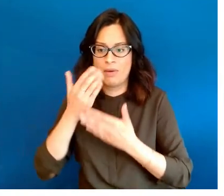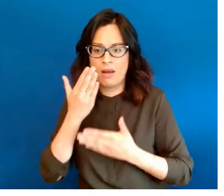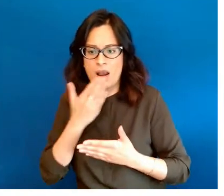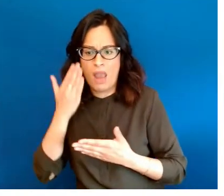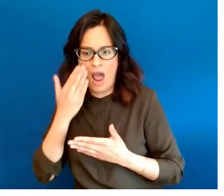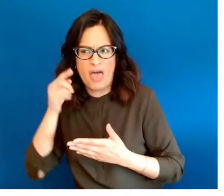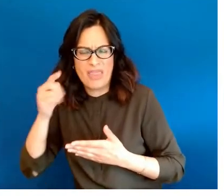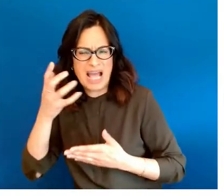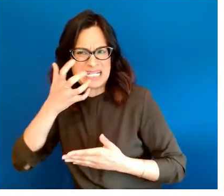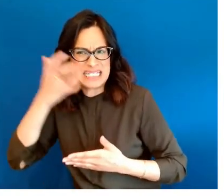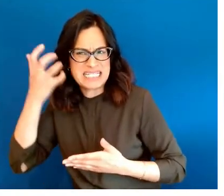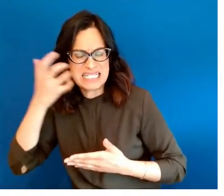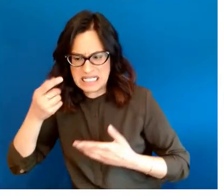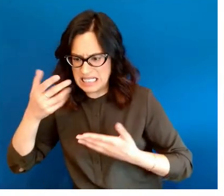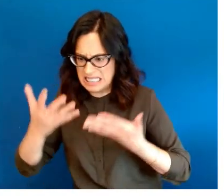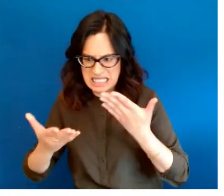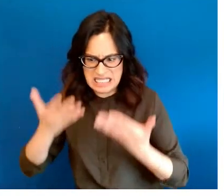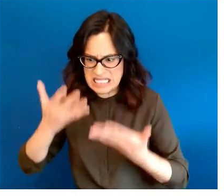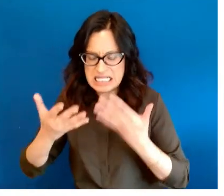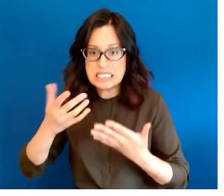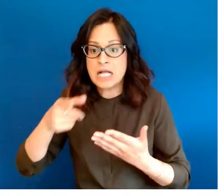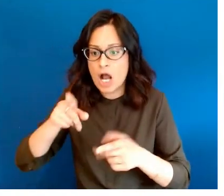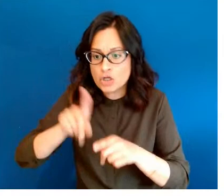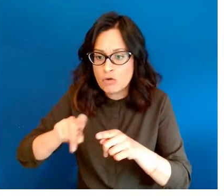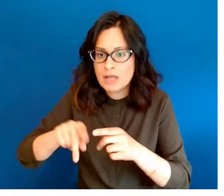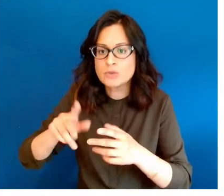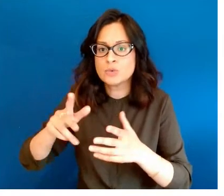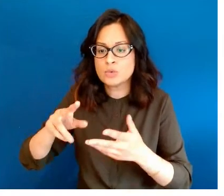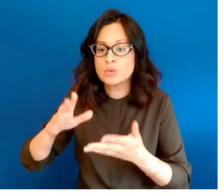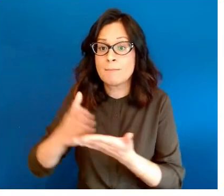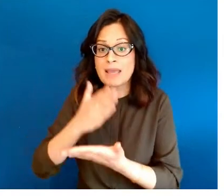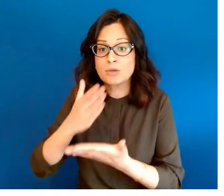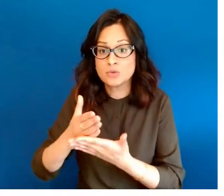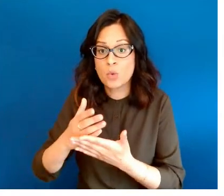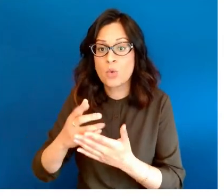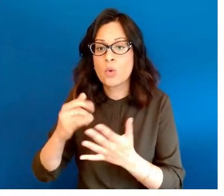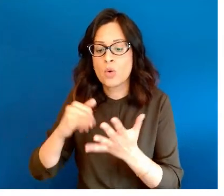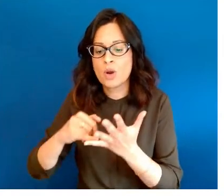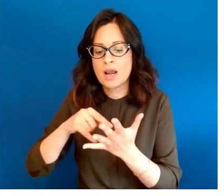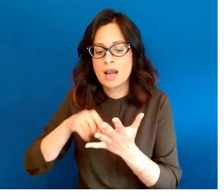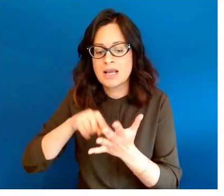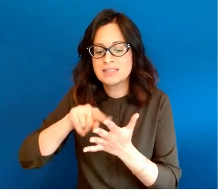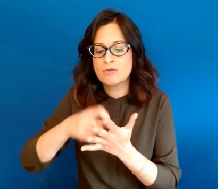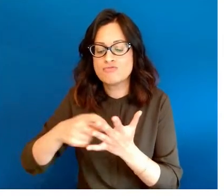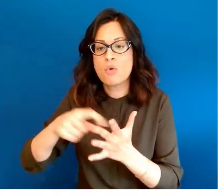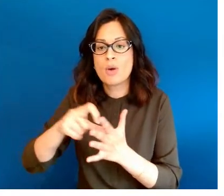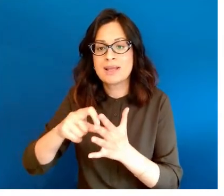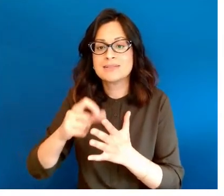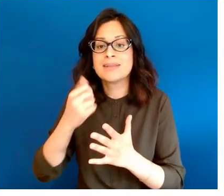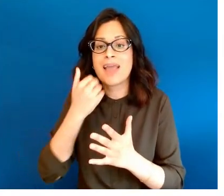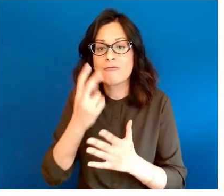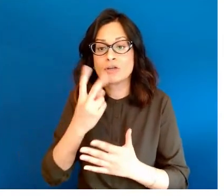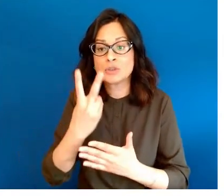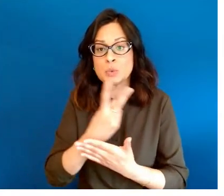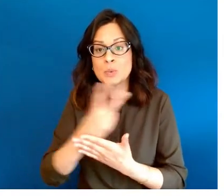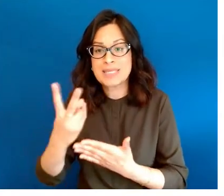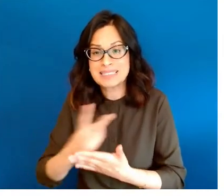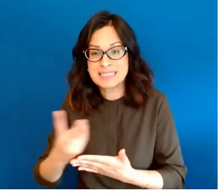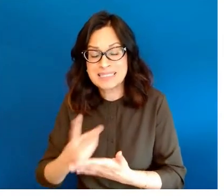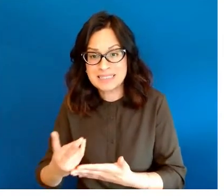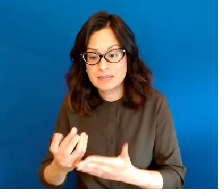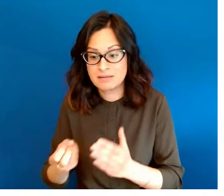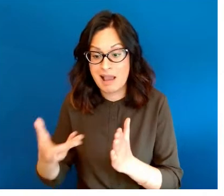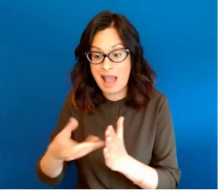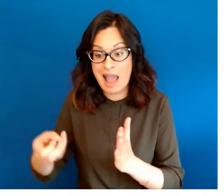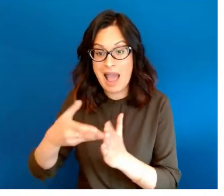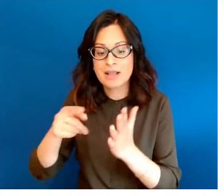that I had optimized their steroid with a week and then twice weekly, added lots of ointment in,